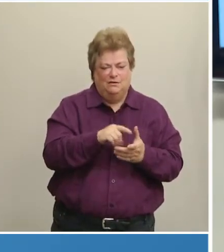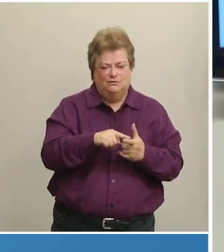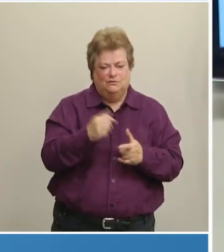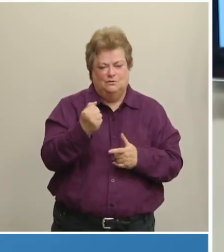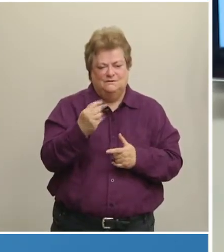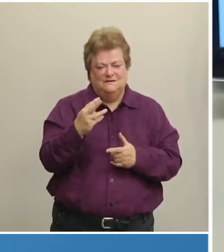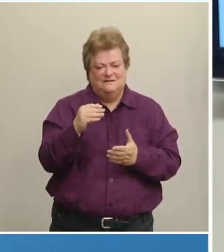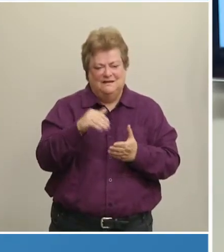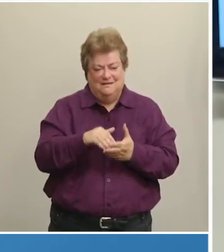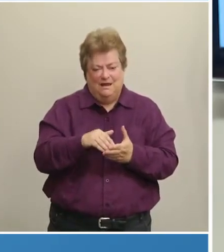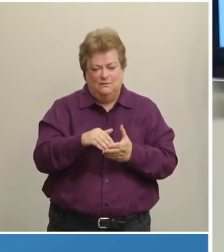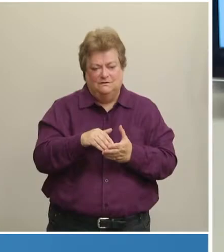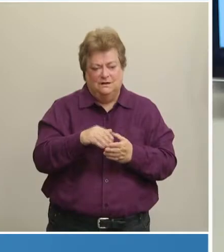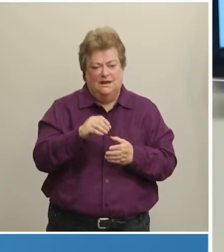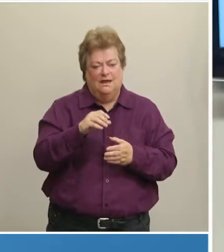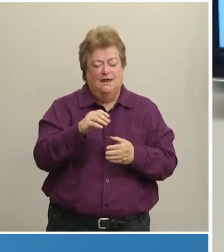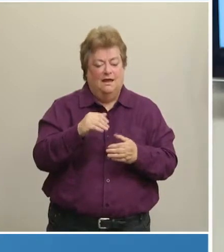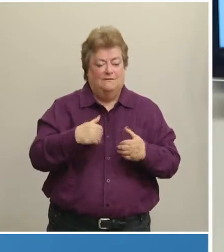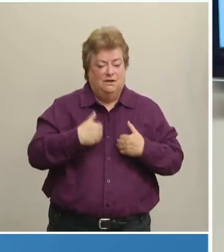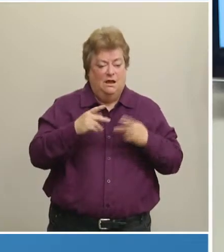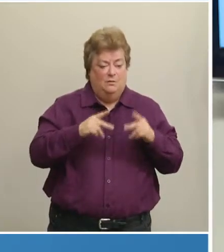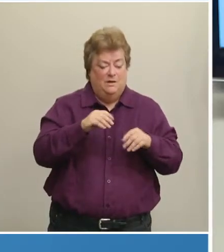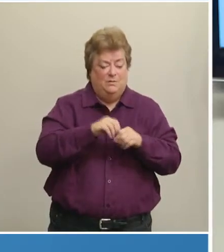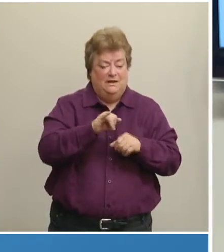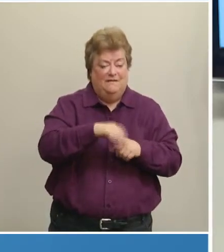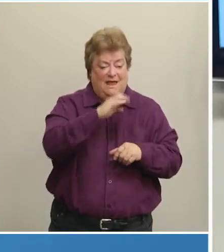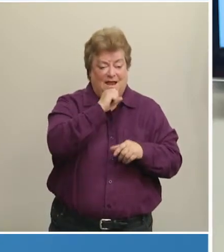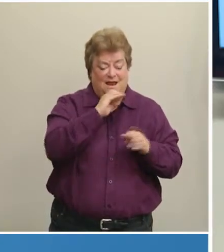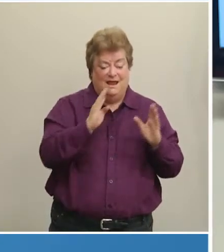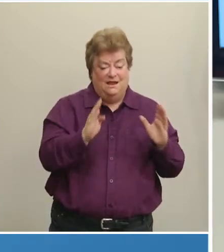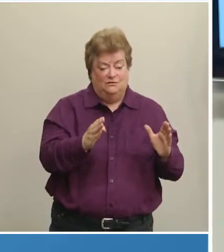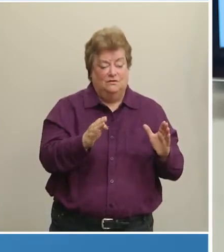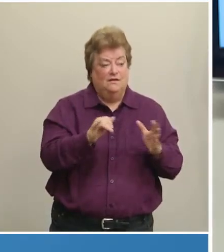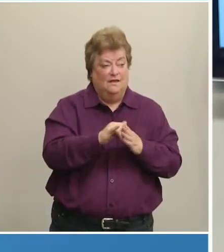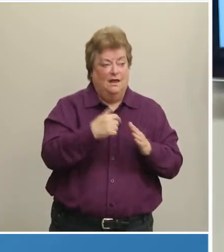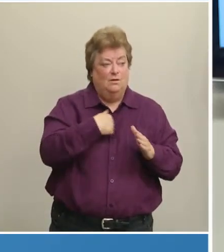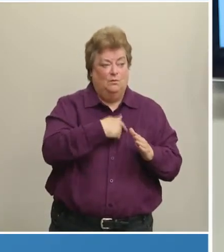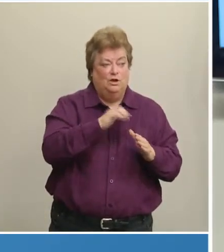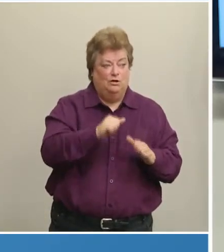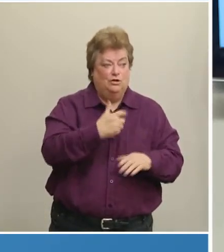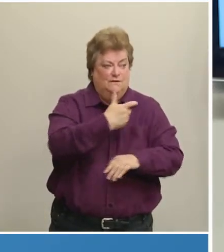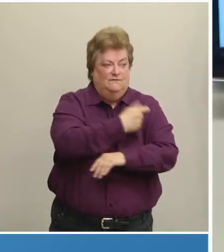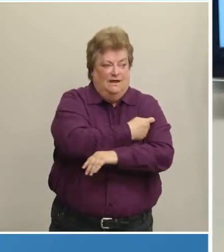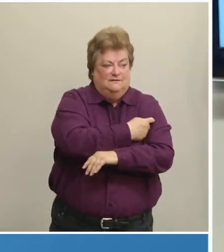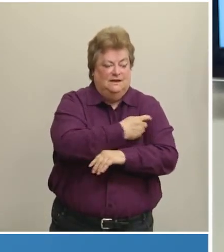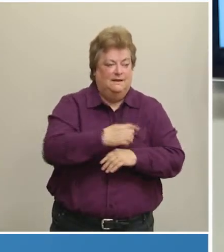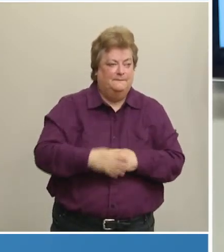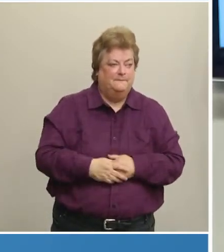16,000 youth in that age range that we could vaccinate.